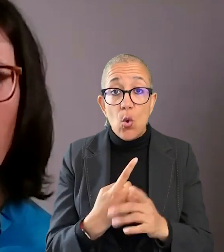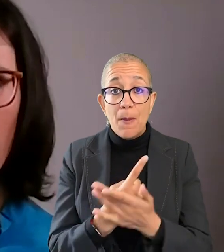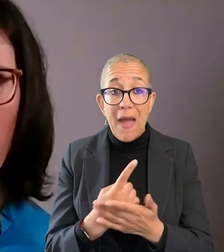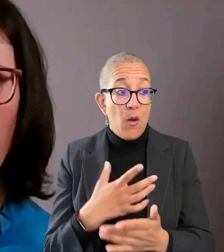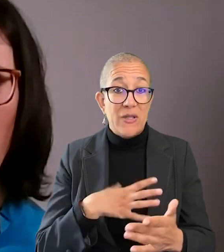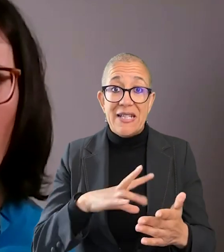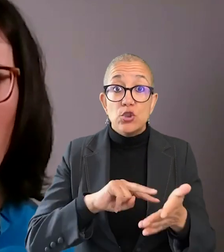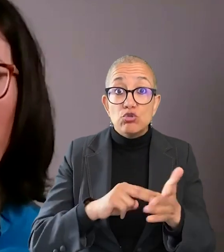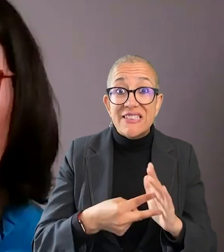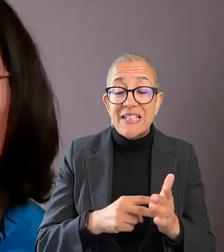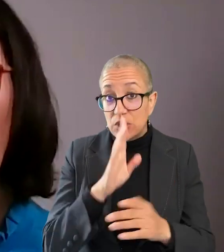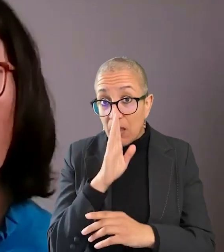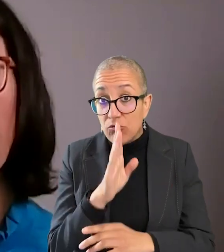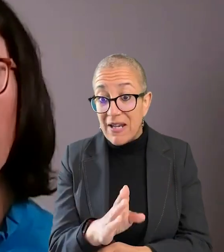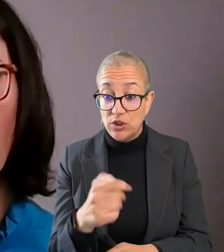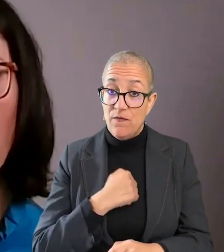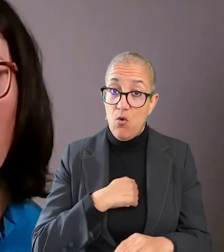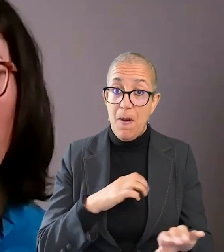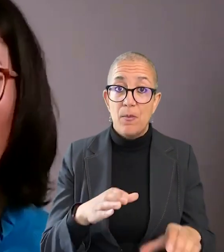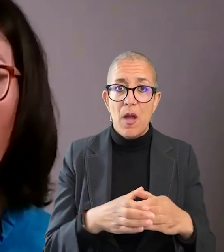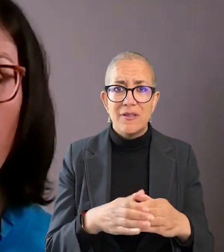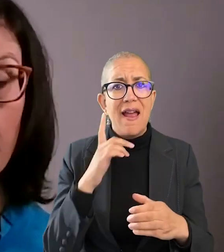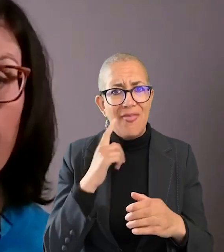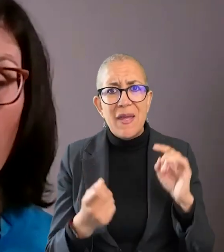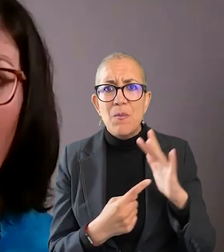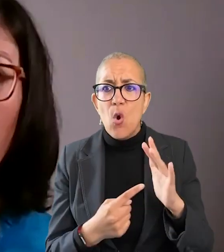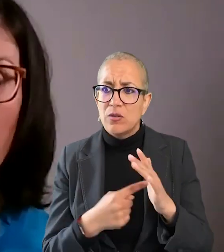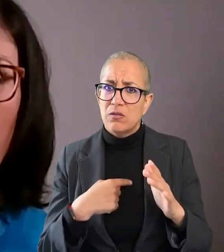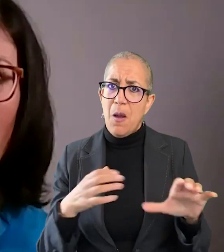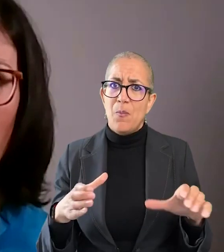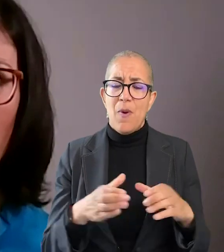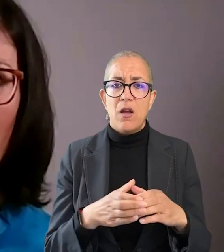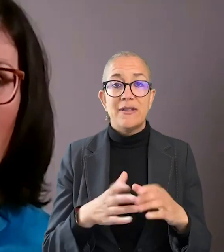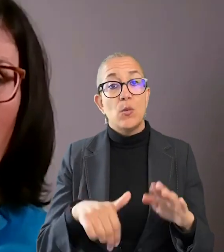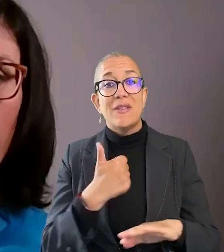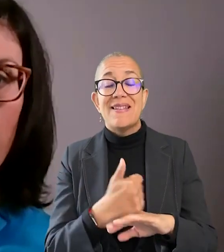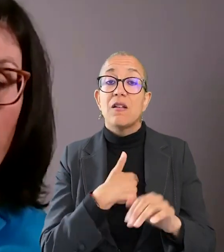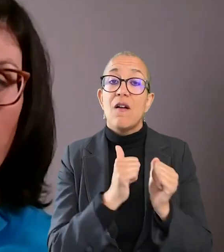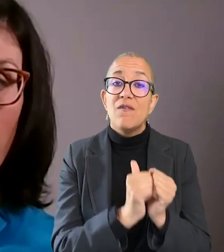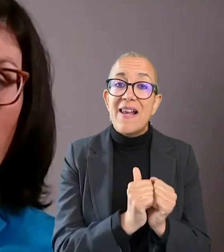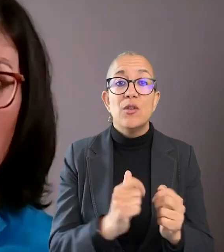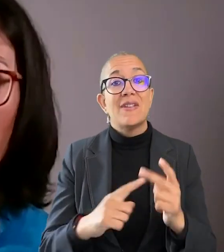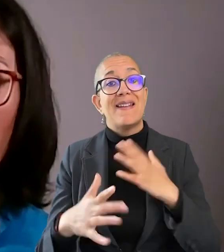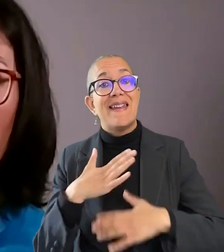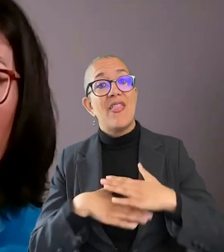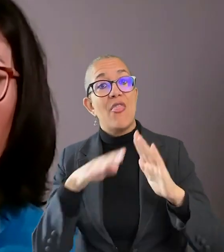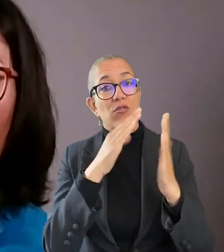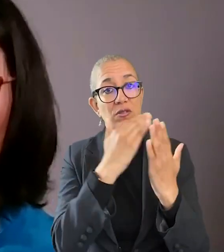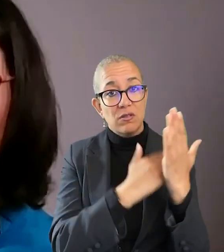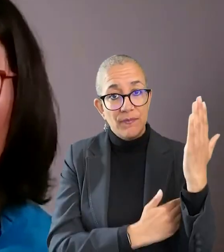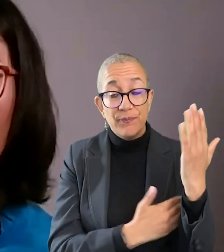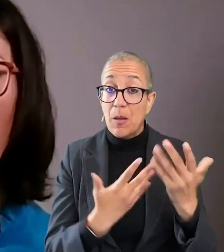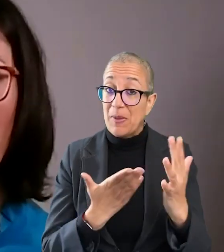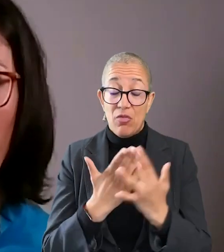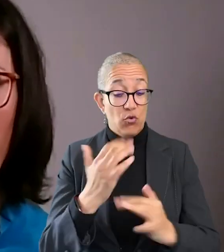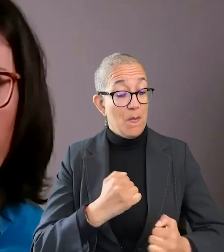of strategic direction for the party, I think that's also really important that as a party we set our values and ethos. This is a process that I've been through in my